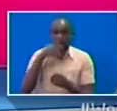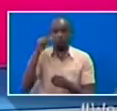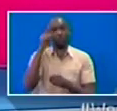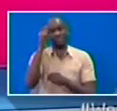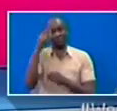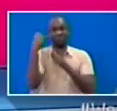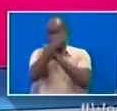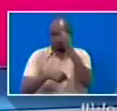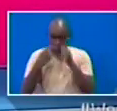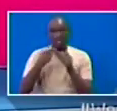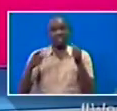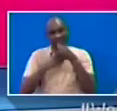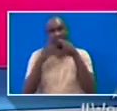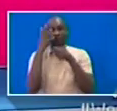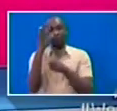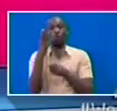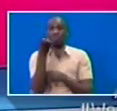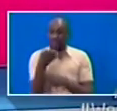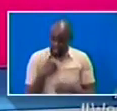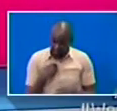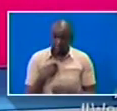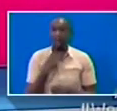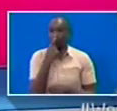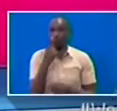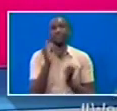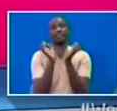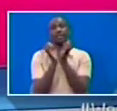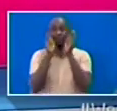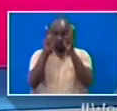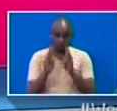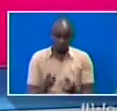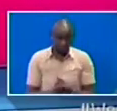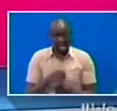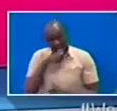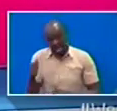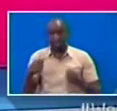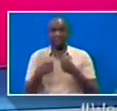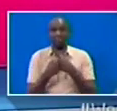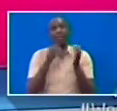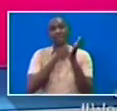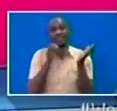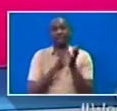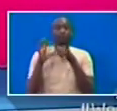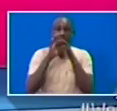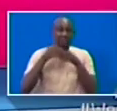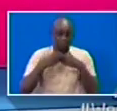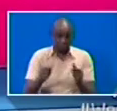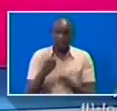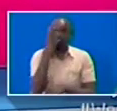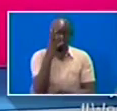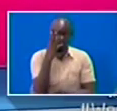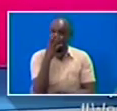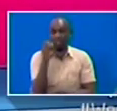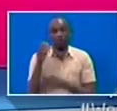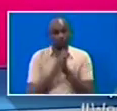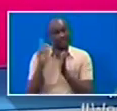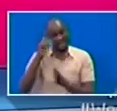round of 64 match staged at the Moy stadium in kisumu in other ties machakos United was thrashed four goals